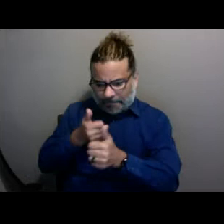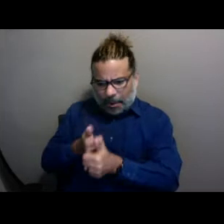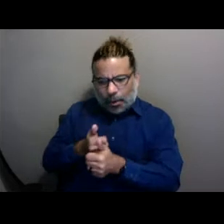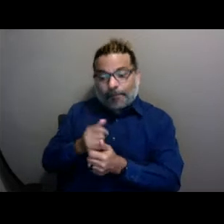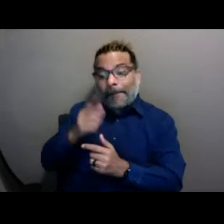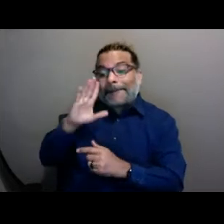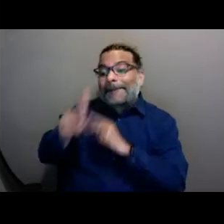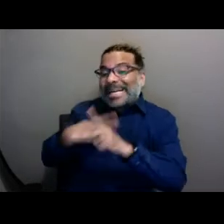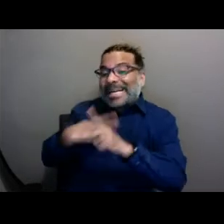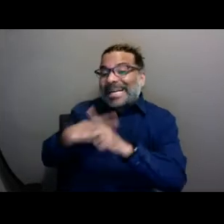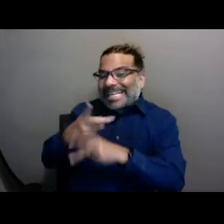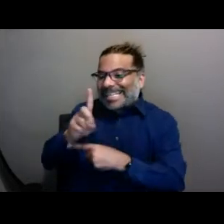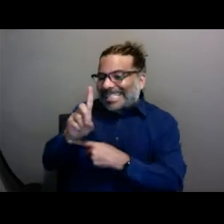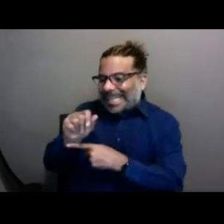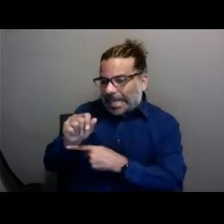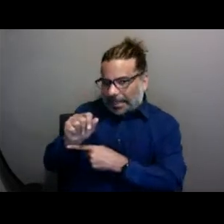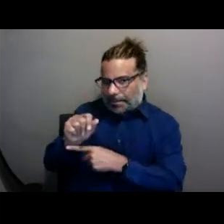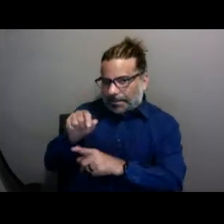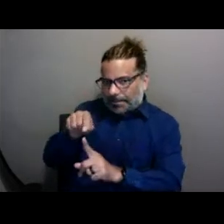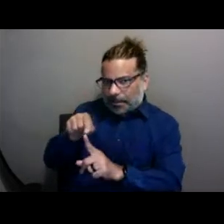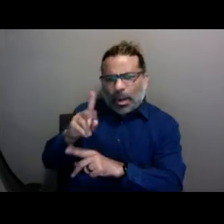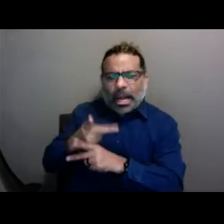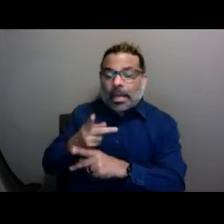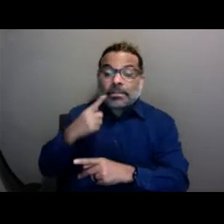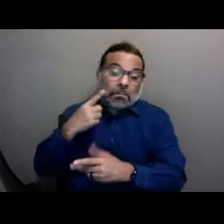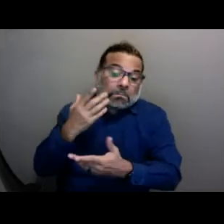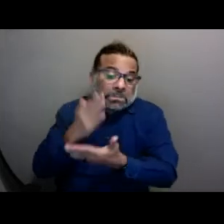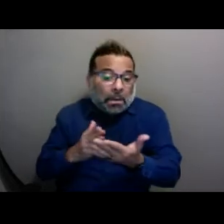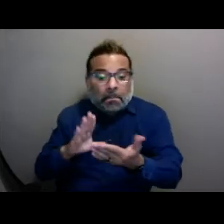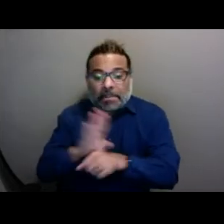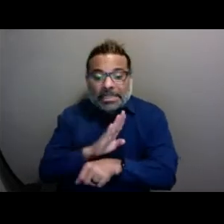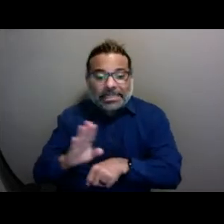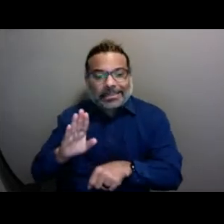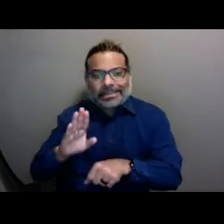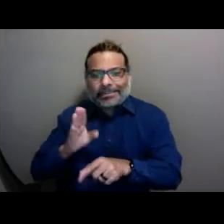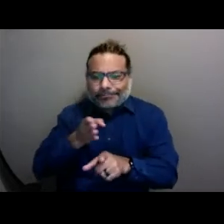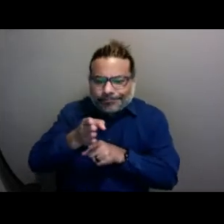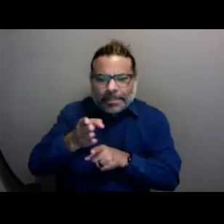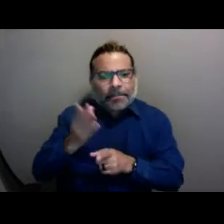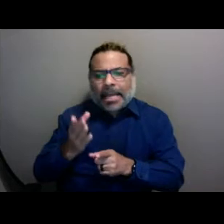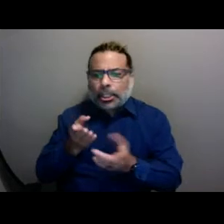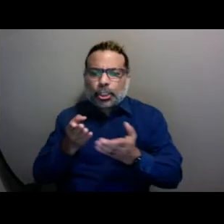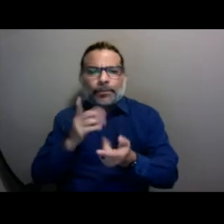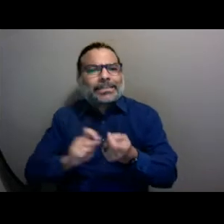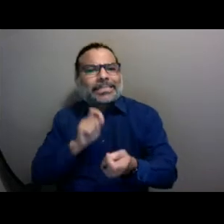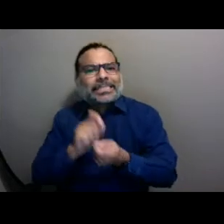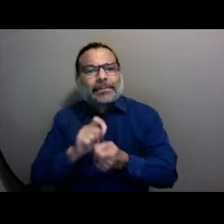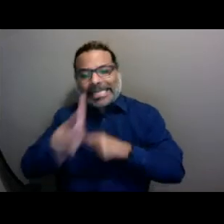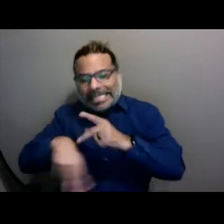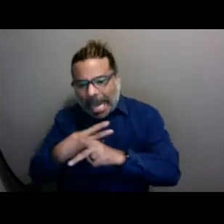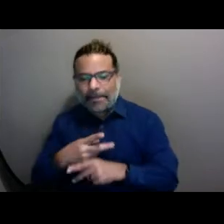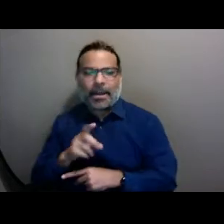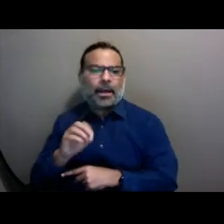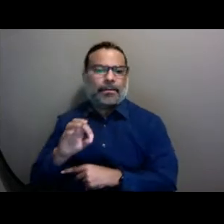because some business or industries might serve a particular type of